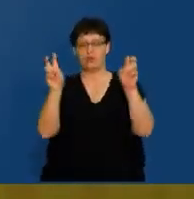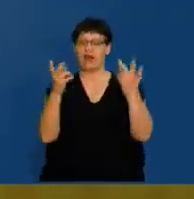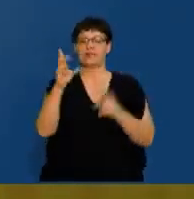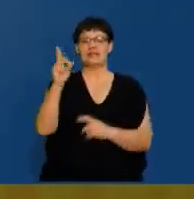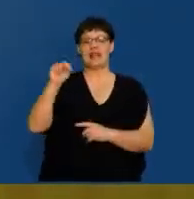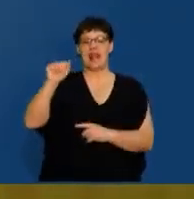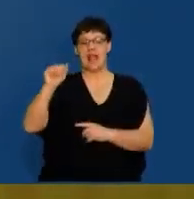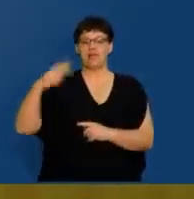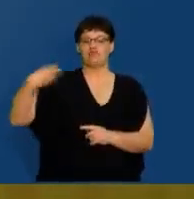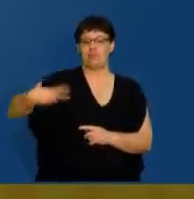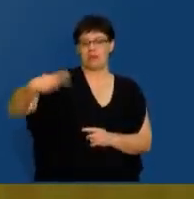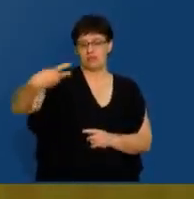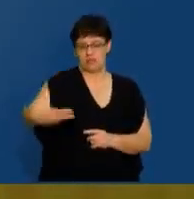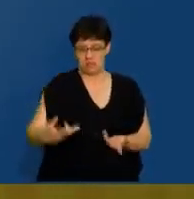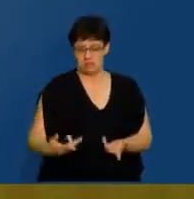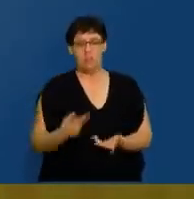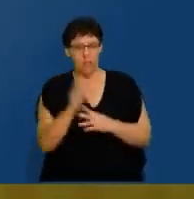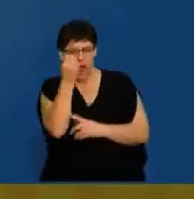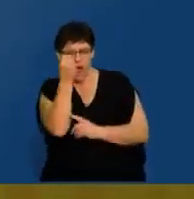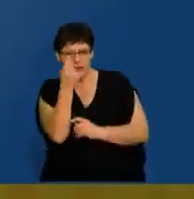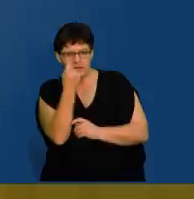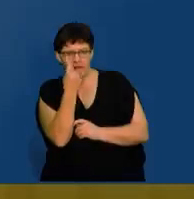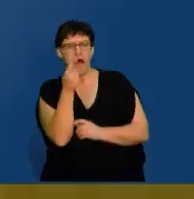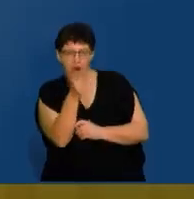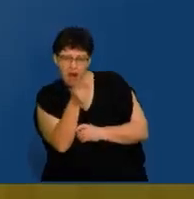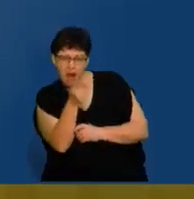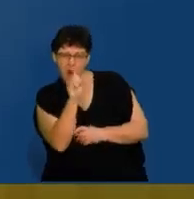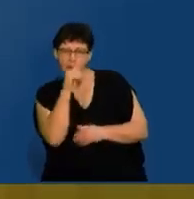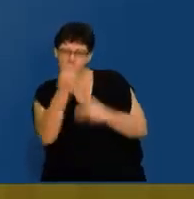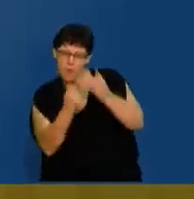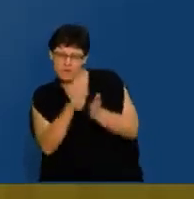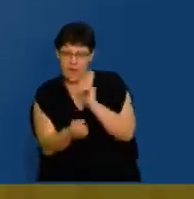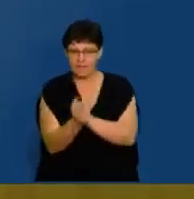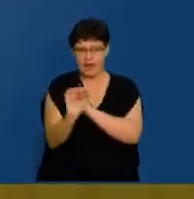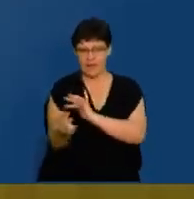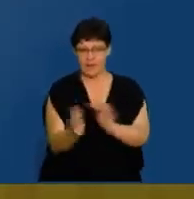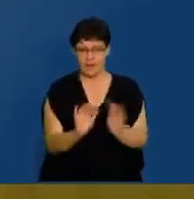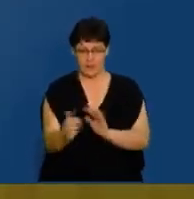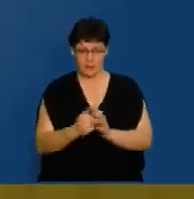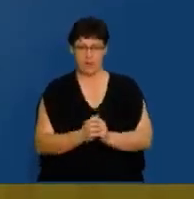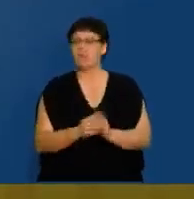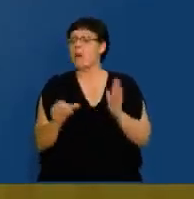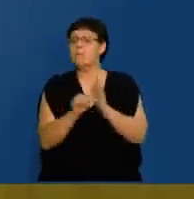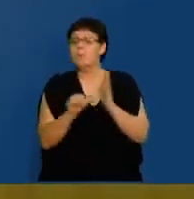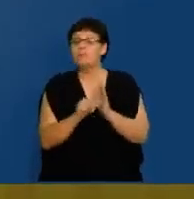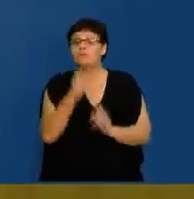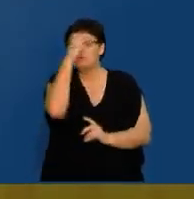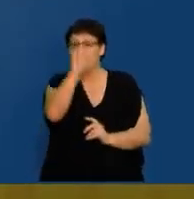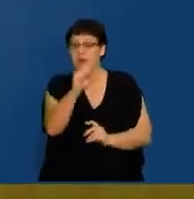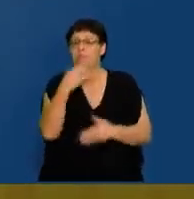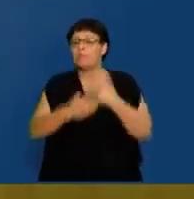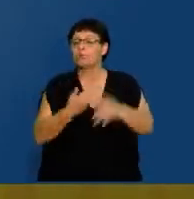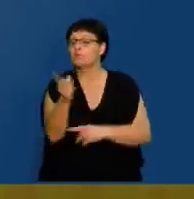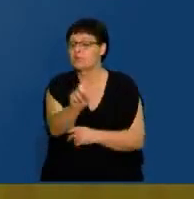DNA replication and understand how the process occurs. Another key way to remember processes